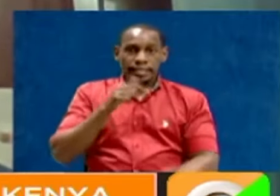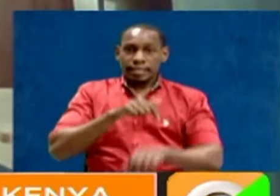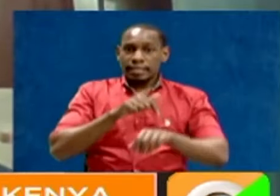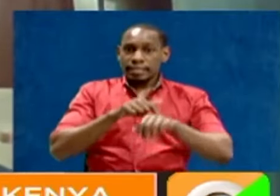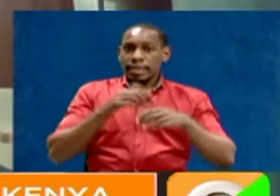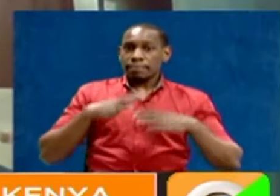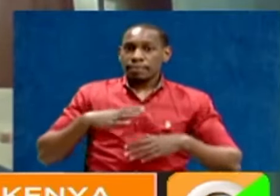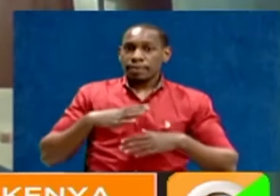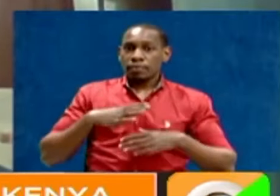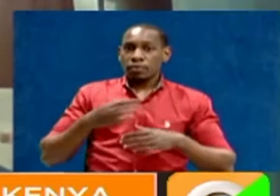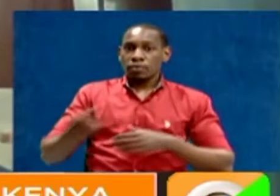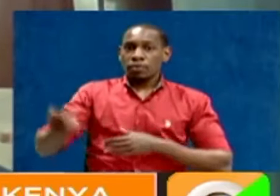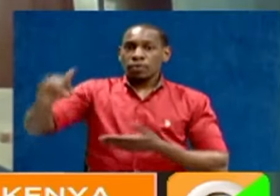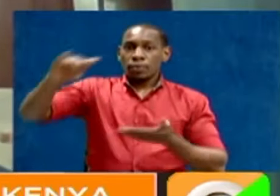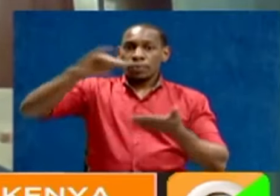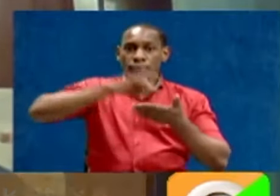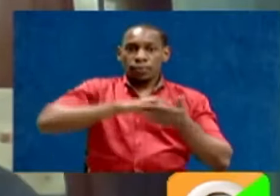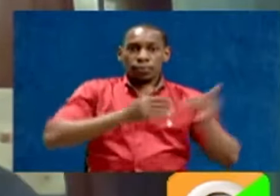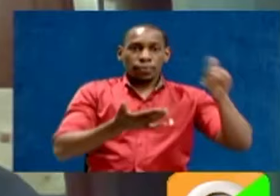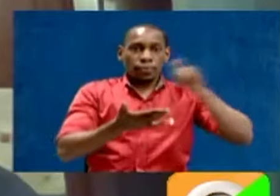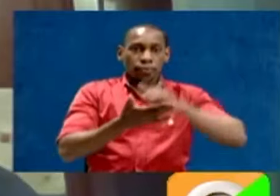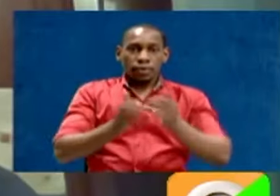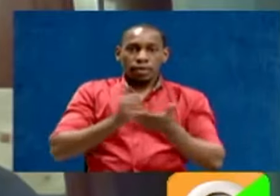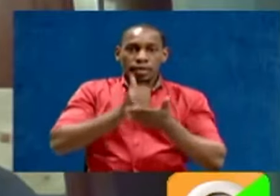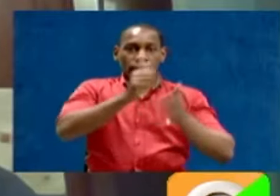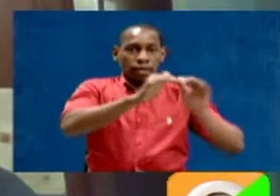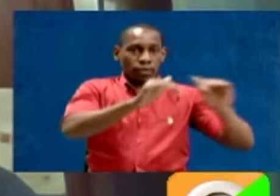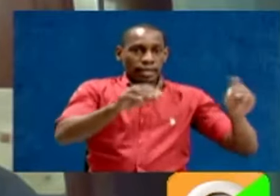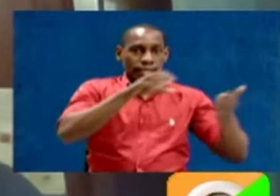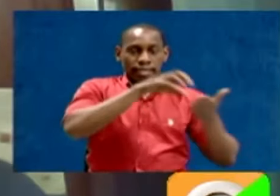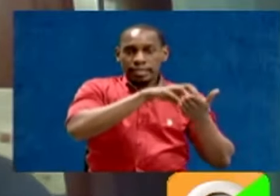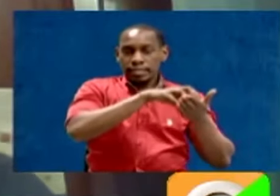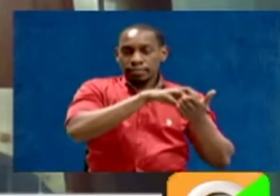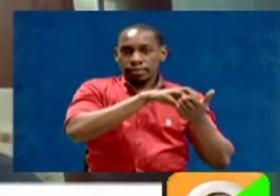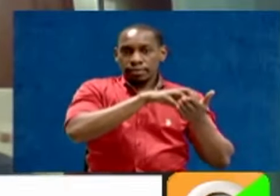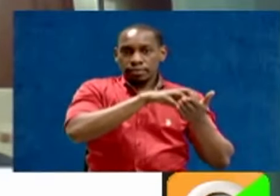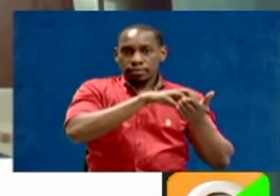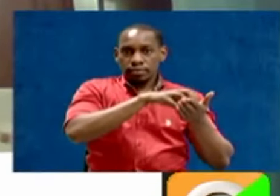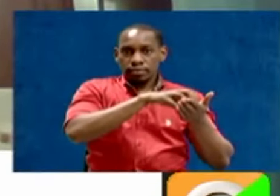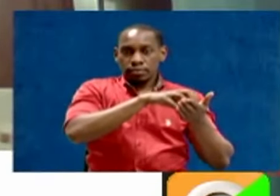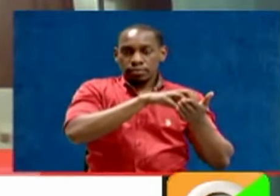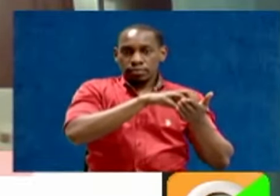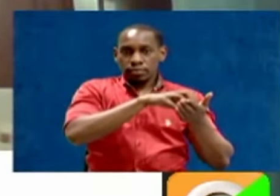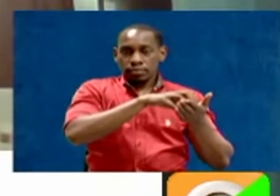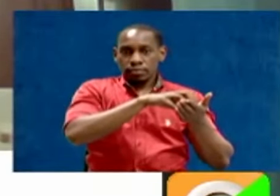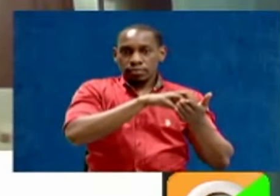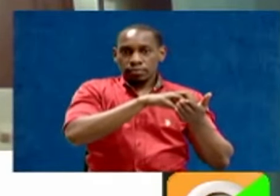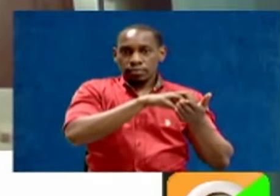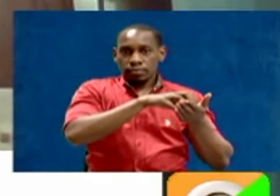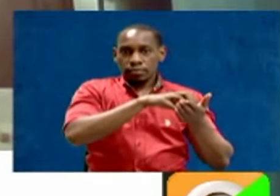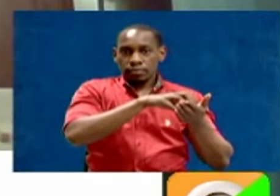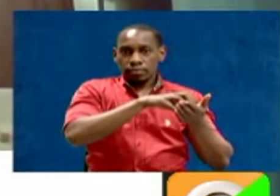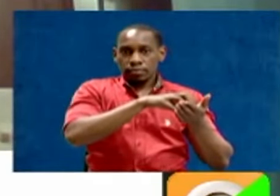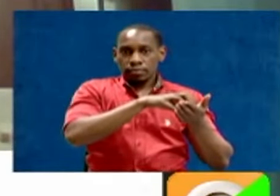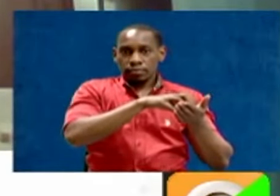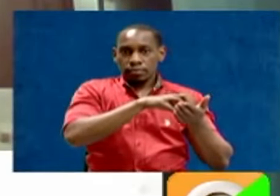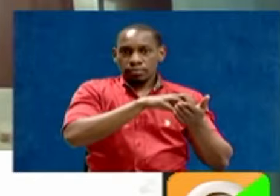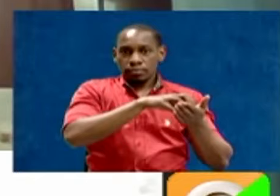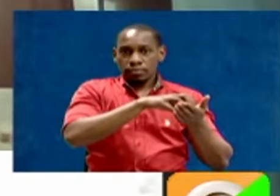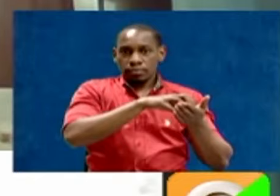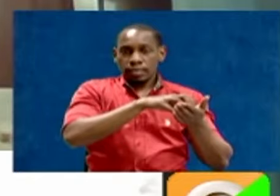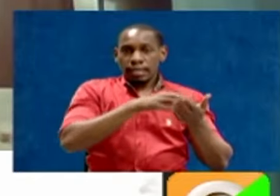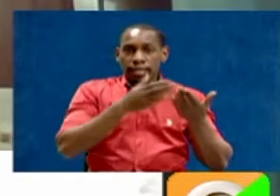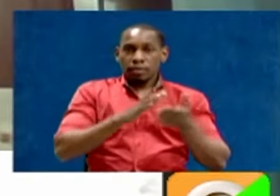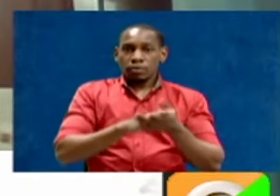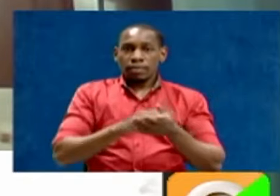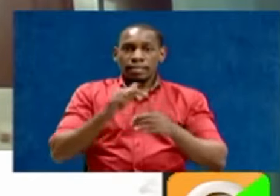people came in from outside the country and put in quarantine situations, and we made having COVID-19 almost